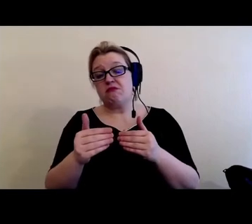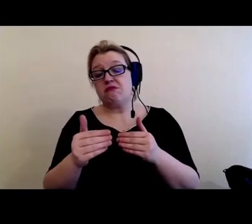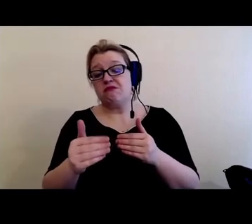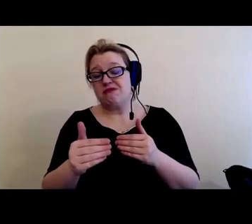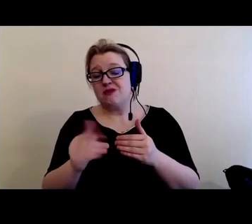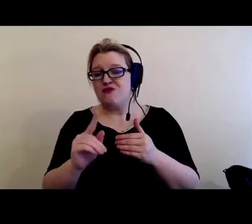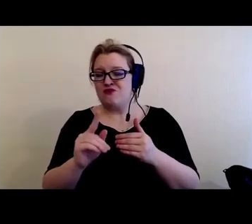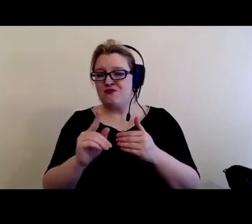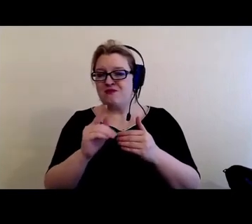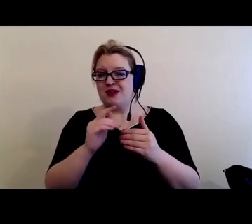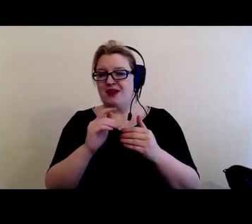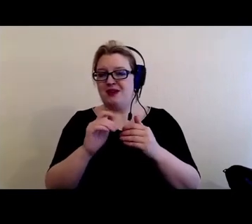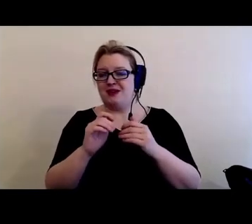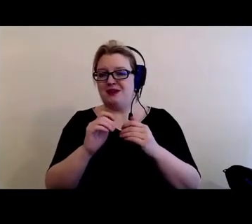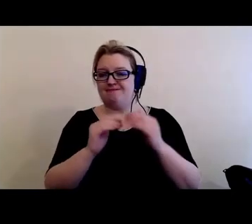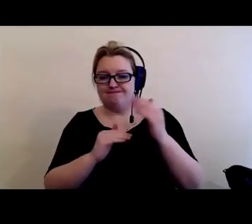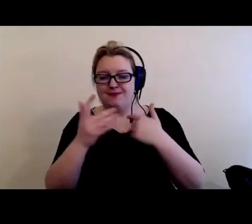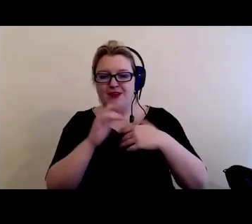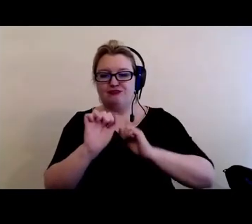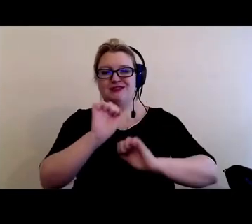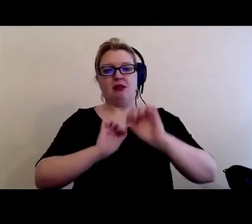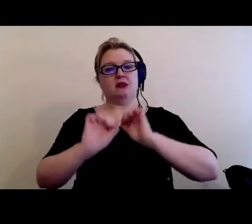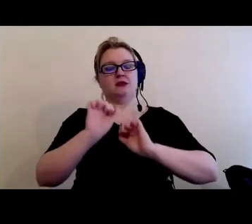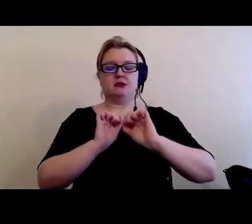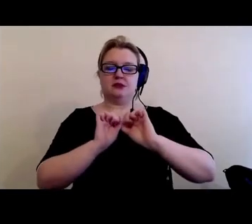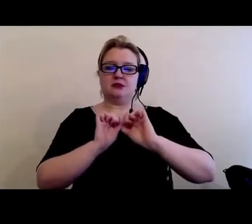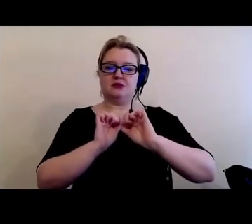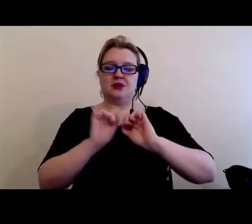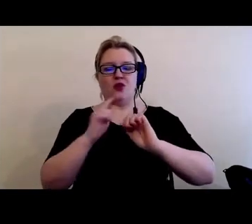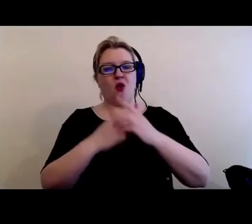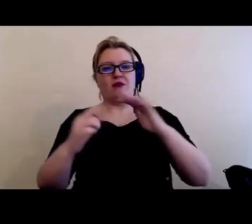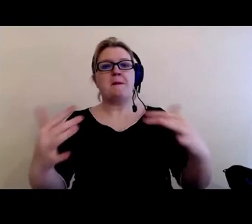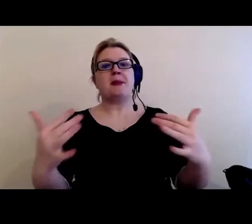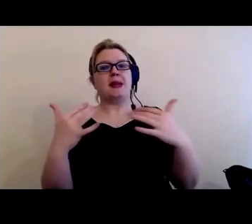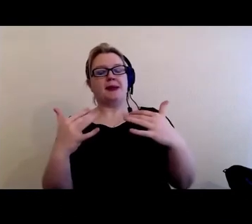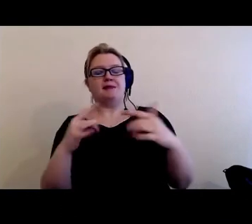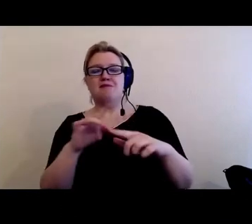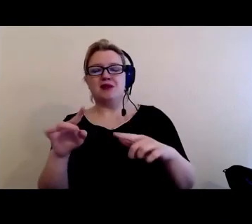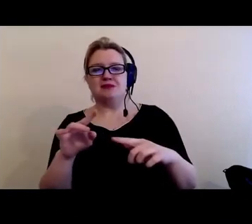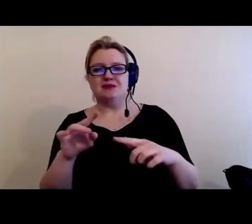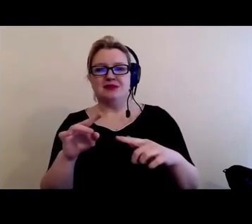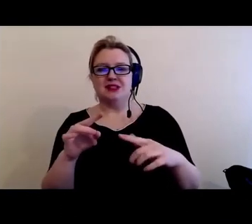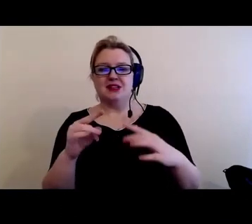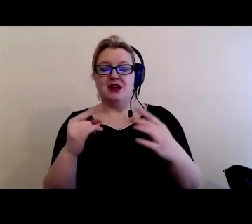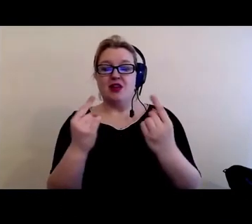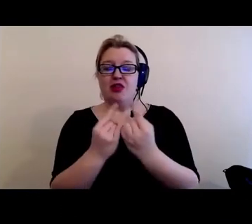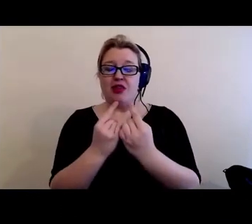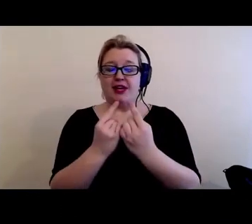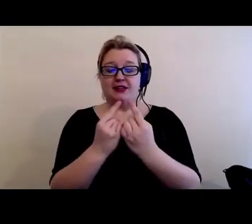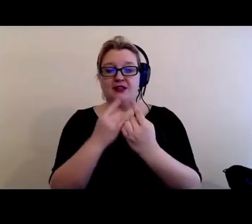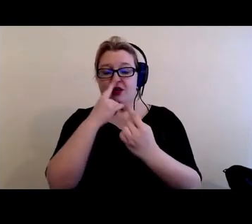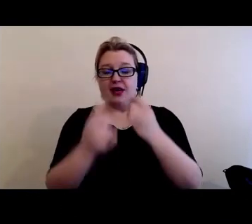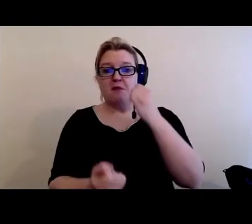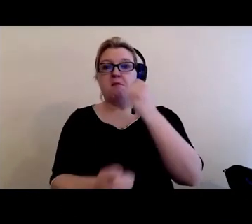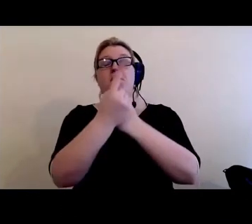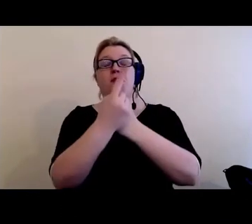resilience for the health and care system in the broader sense, not just against pandemics, but against things that can really lead to a seismic change in the availability